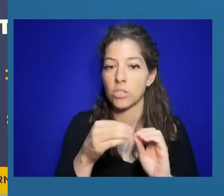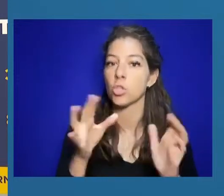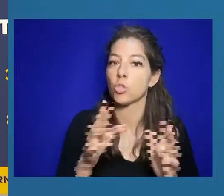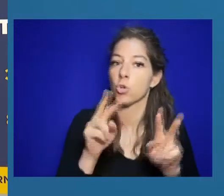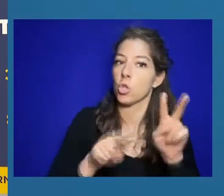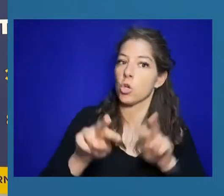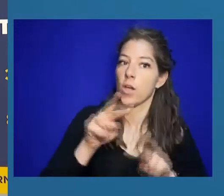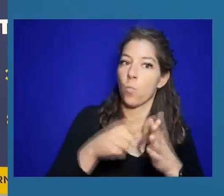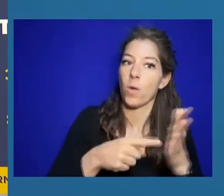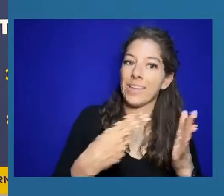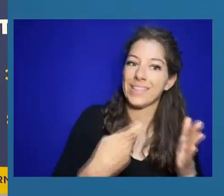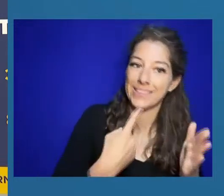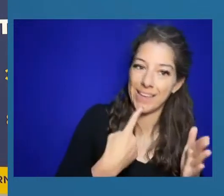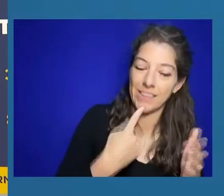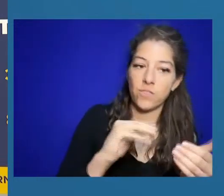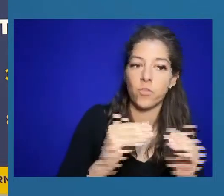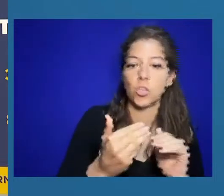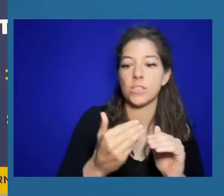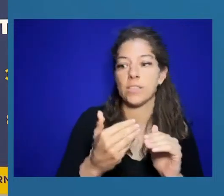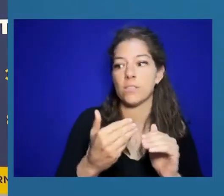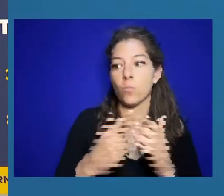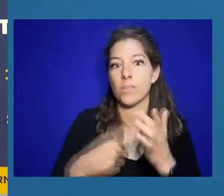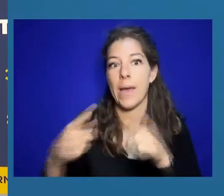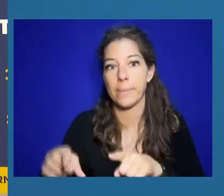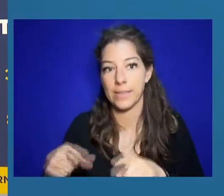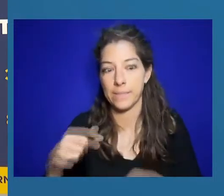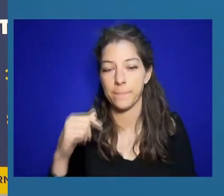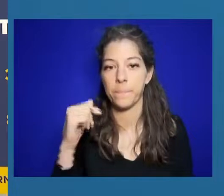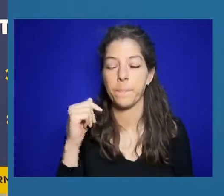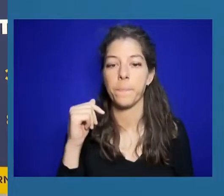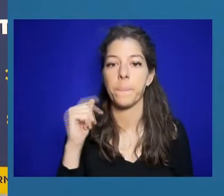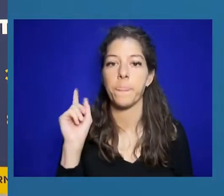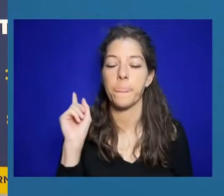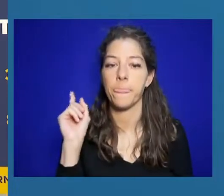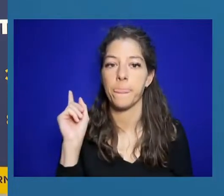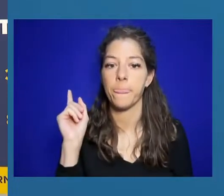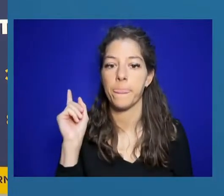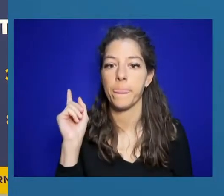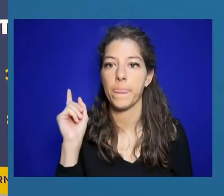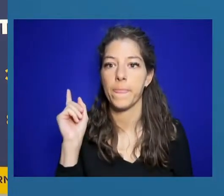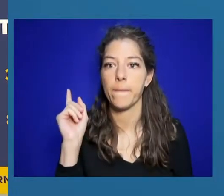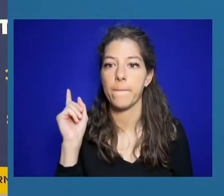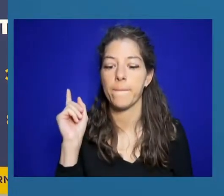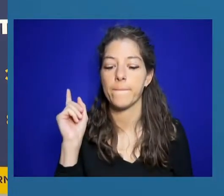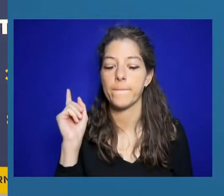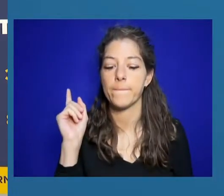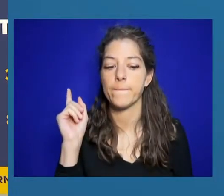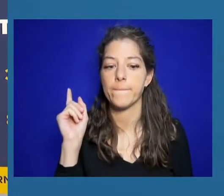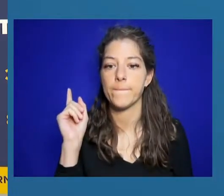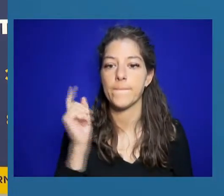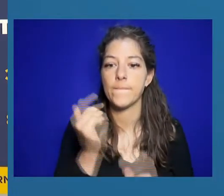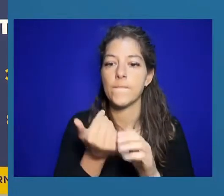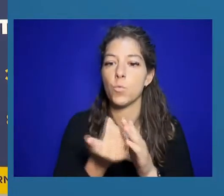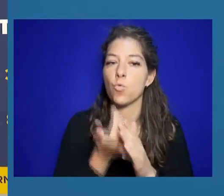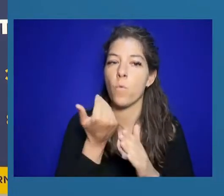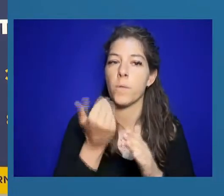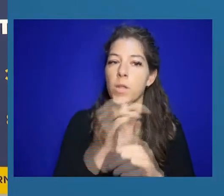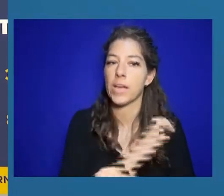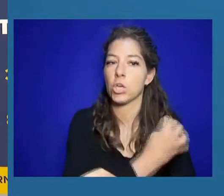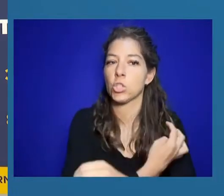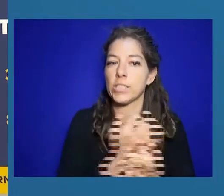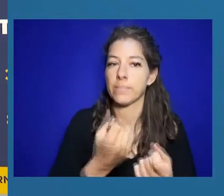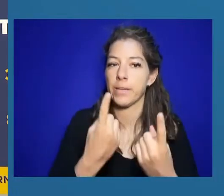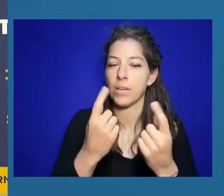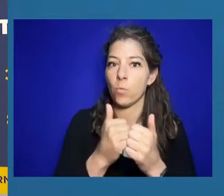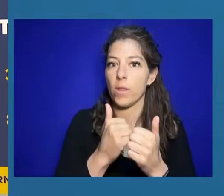versus what's happening versus what he's saying. Great. I have on topics. As far as renewable energy spending with the big beautiful